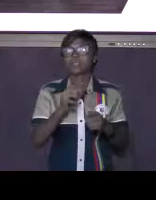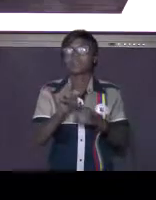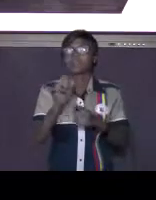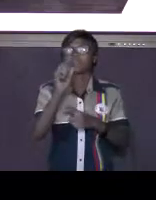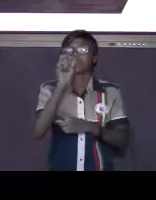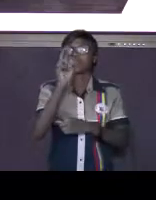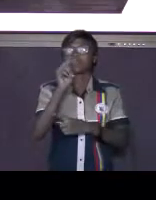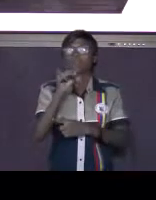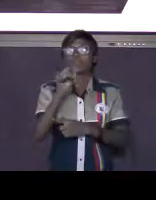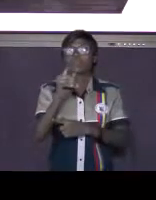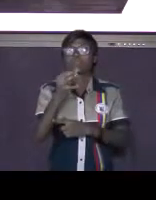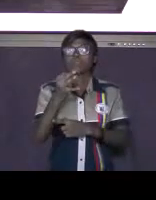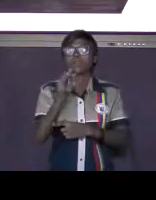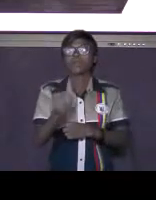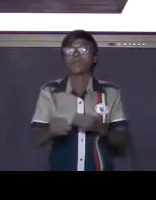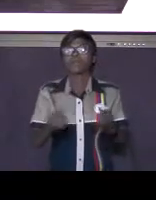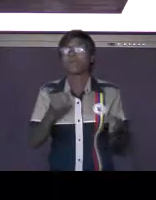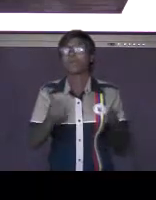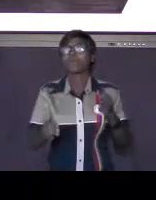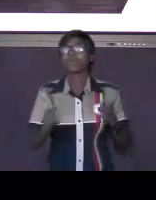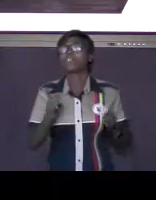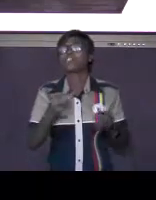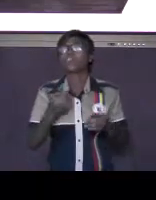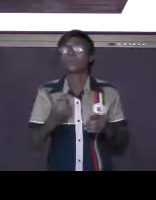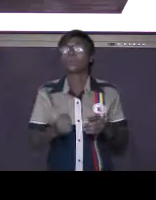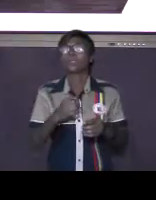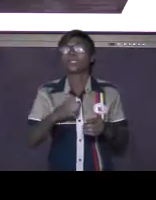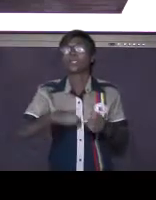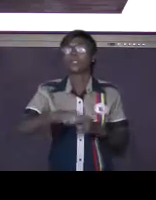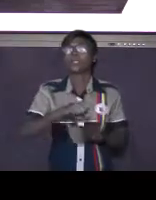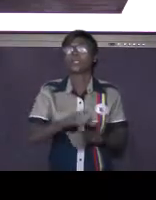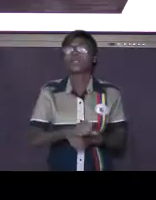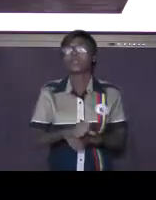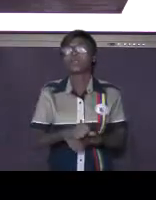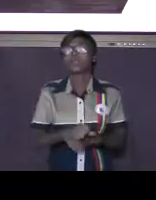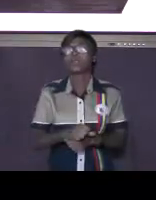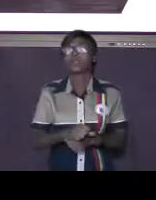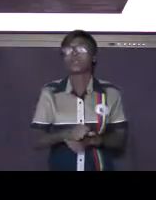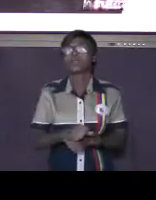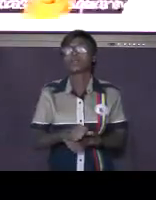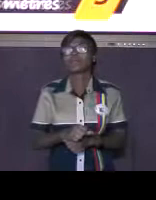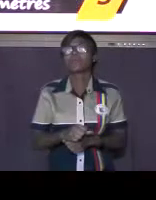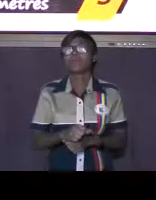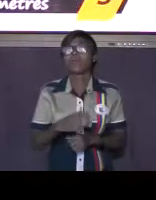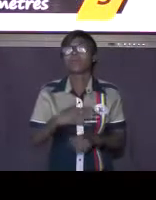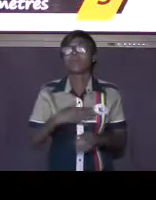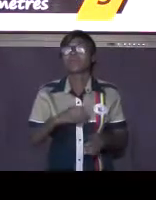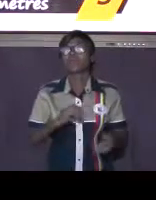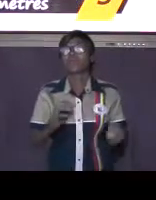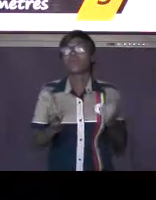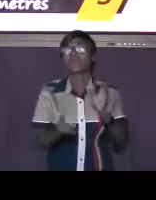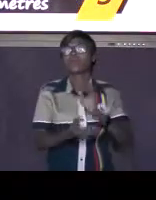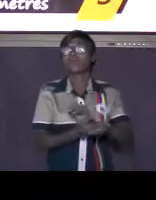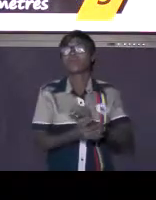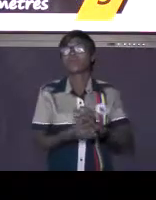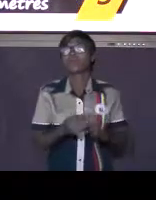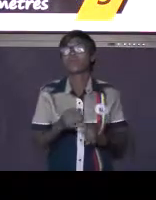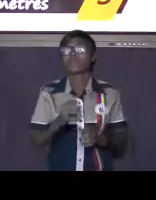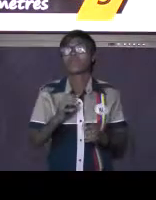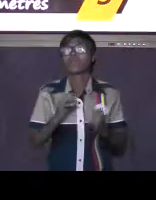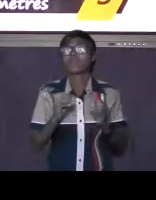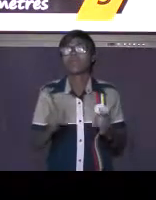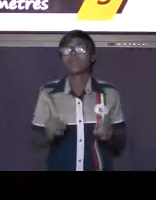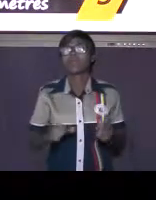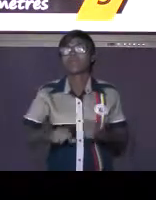areas. You should also be able to convert land areas from hectares to square kilometers, and of course convert land areas